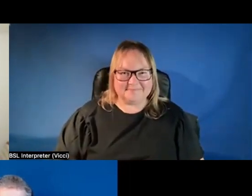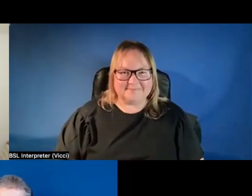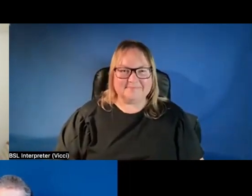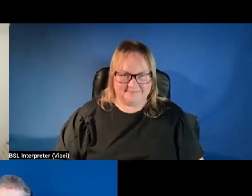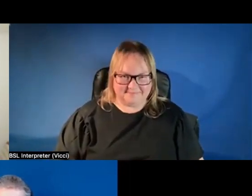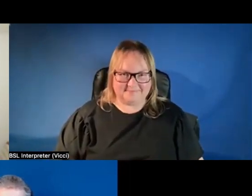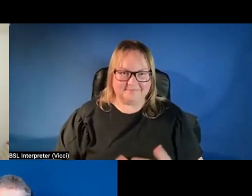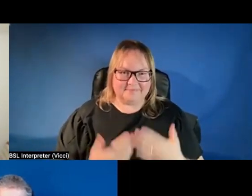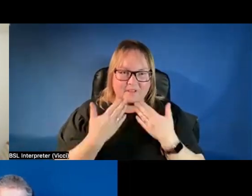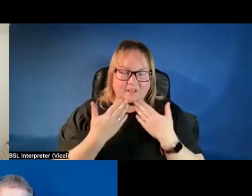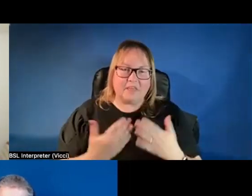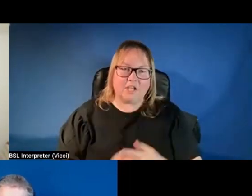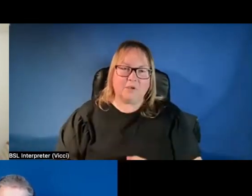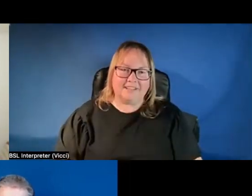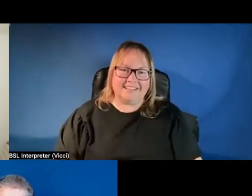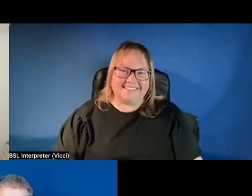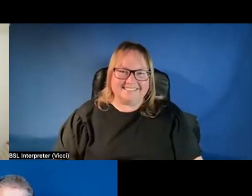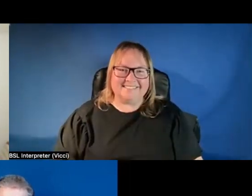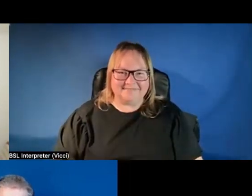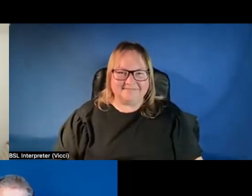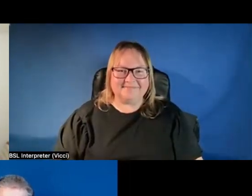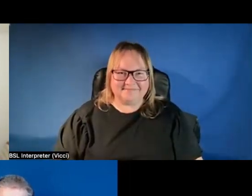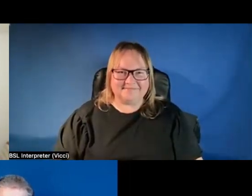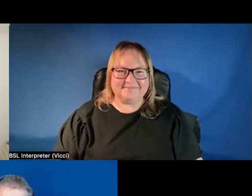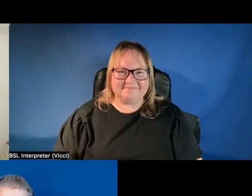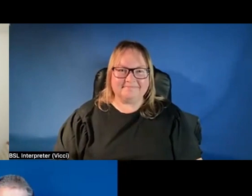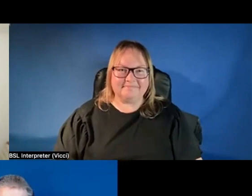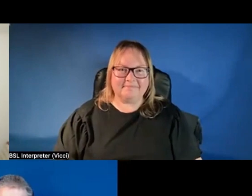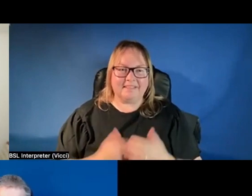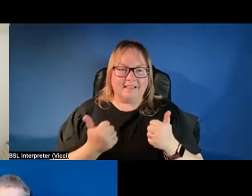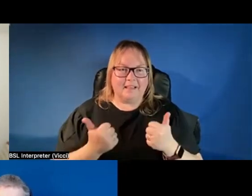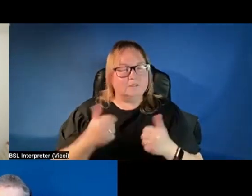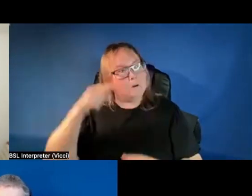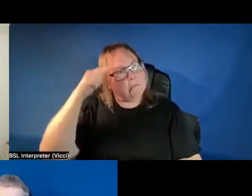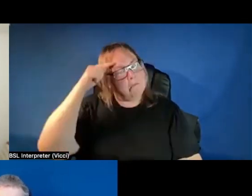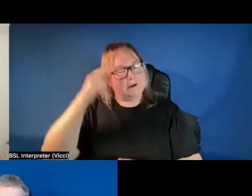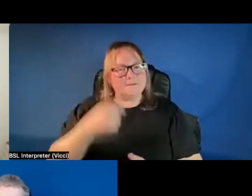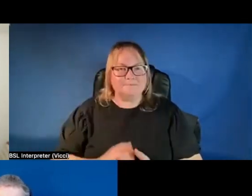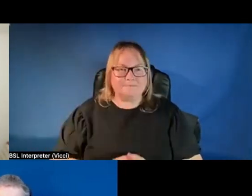Thank you so much. Yeah, this is really, really great to take away.